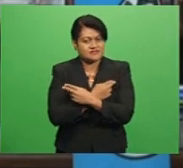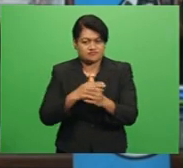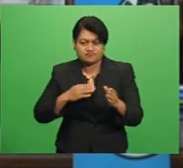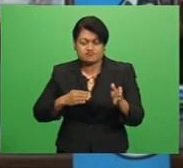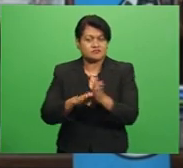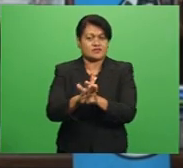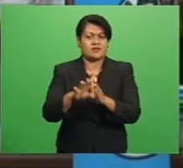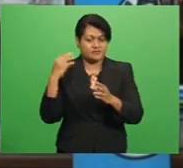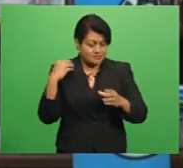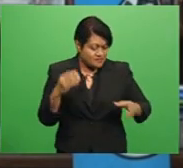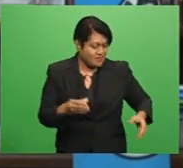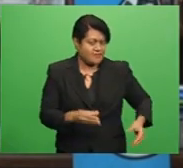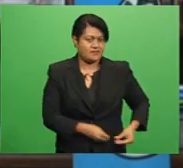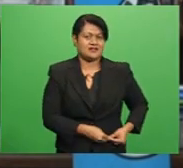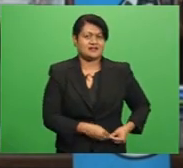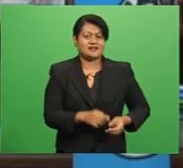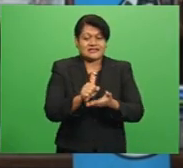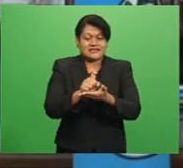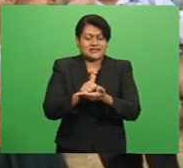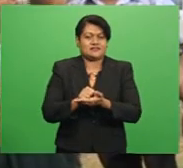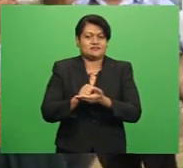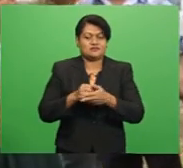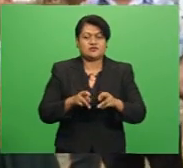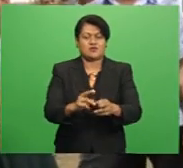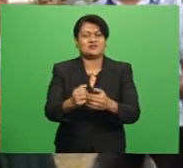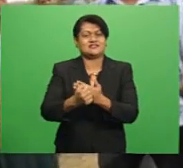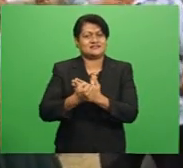up, and keep our roads safe to drive.